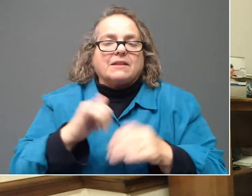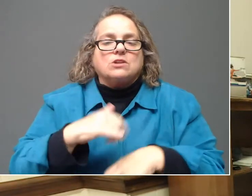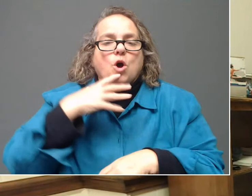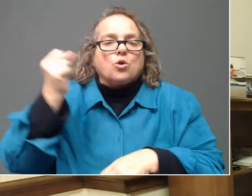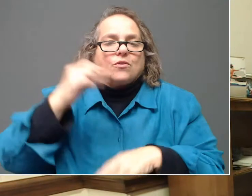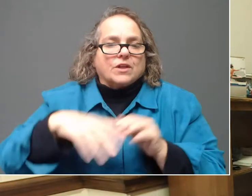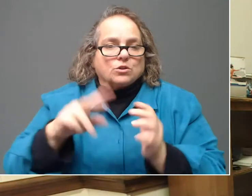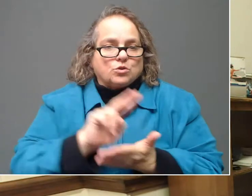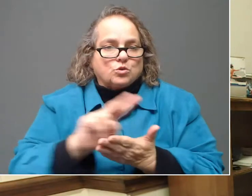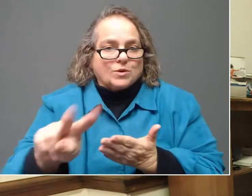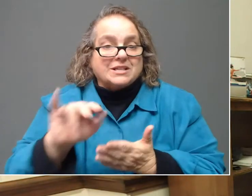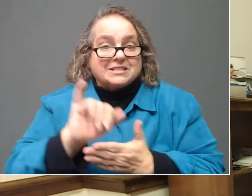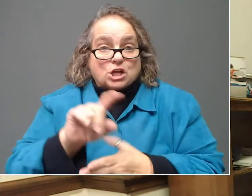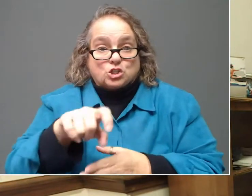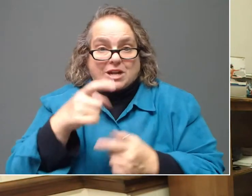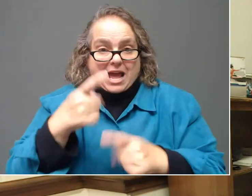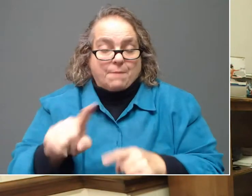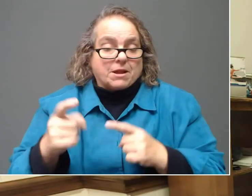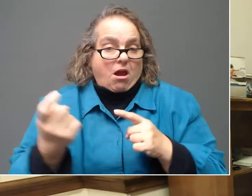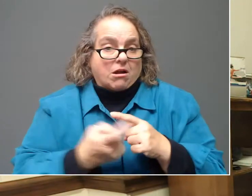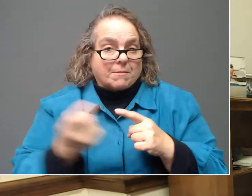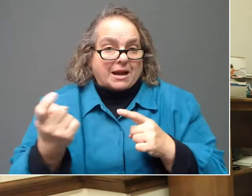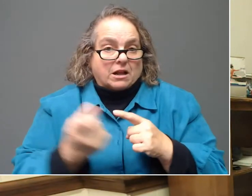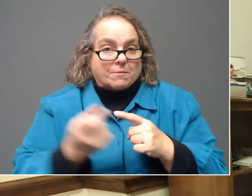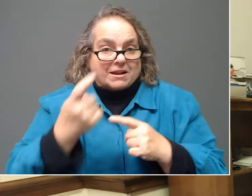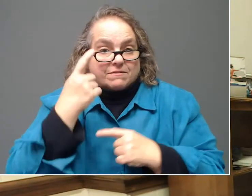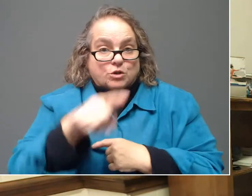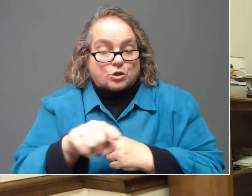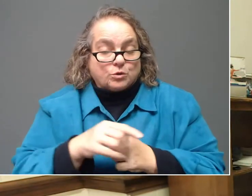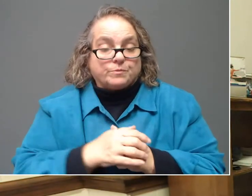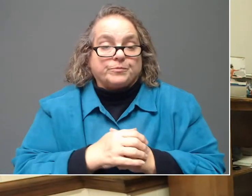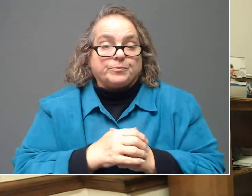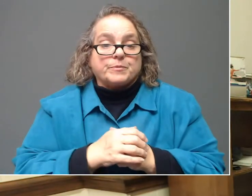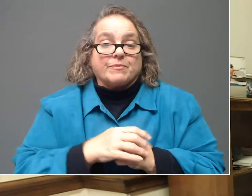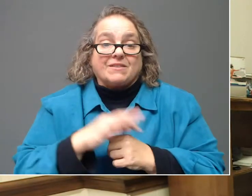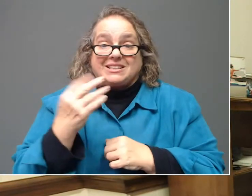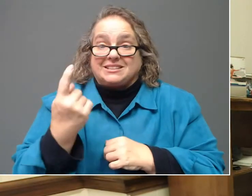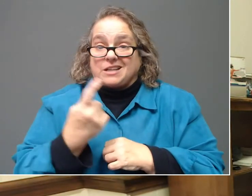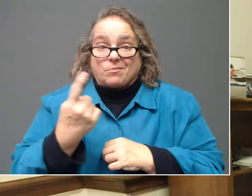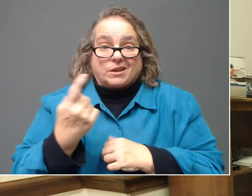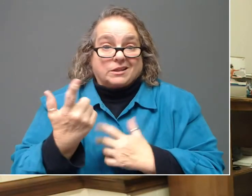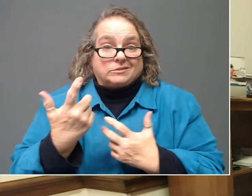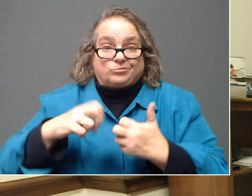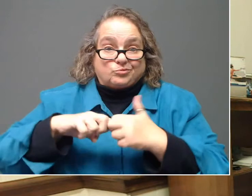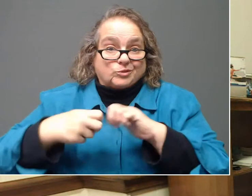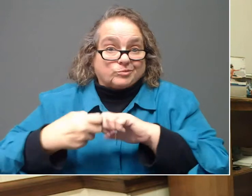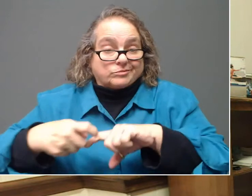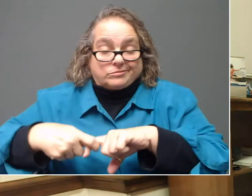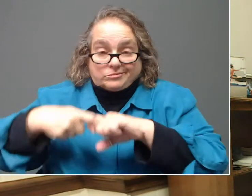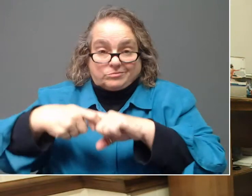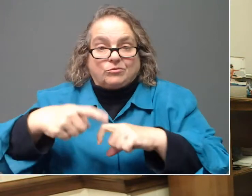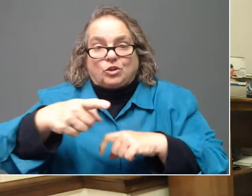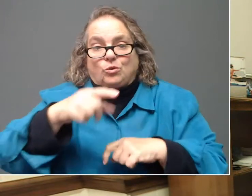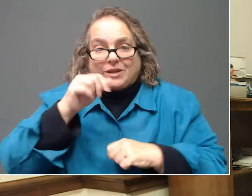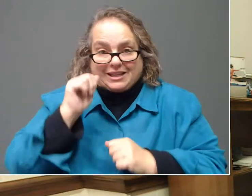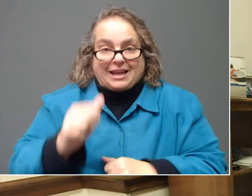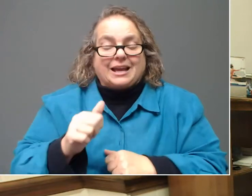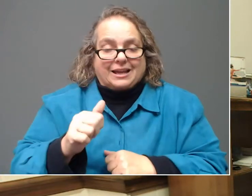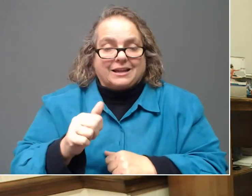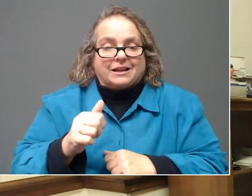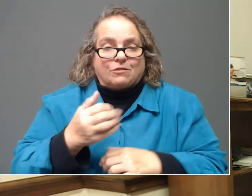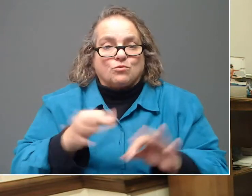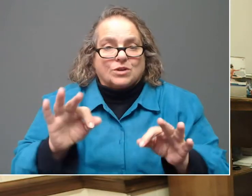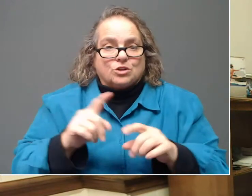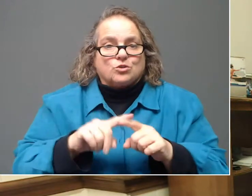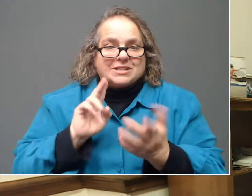happening automatically for you. Obviously, if something gets hung up, you're free to sign up for one of the